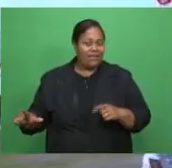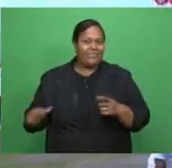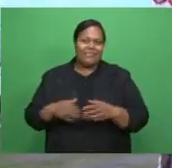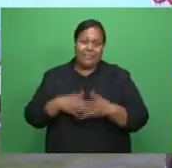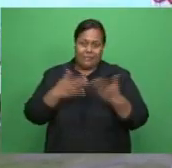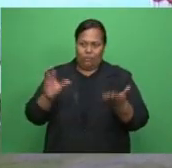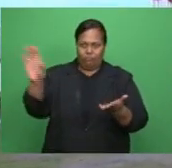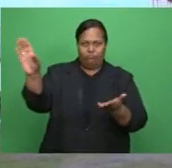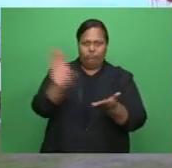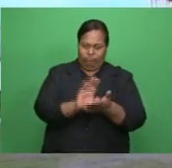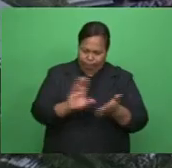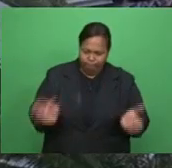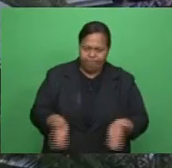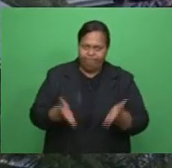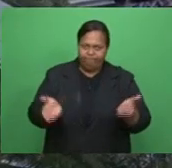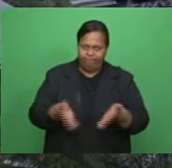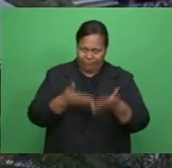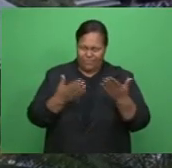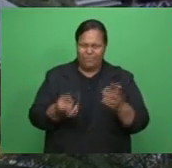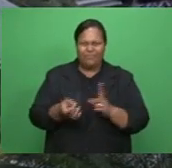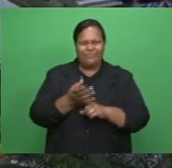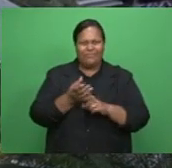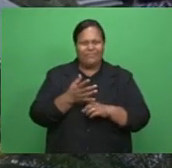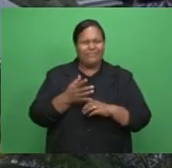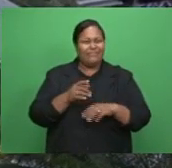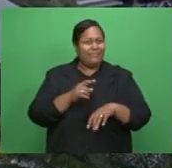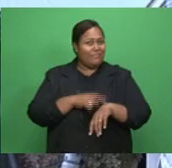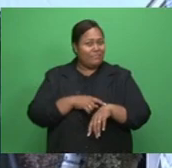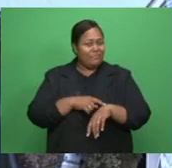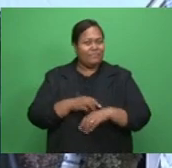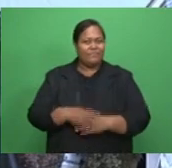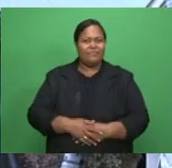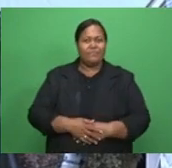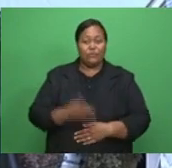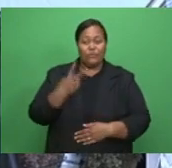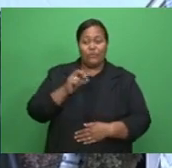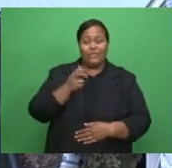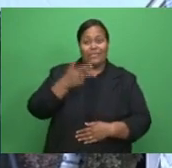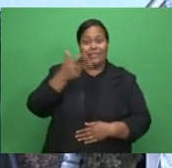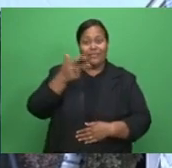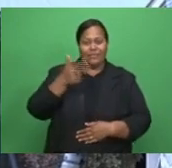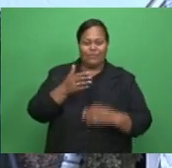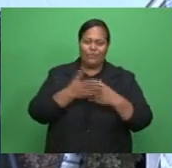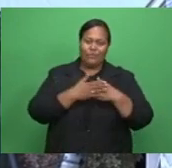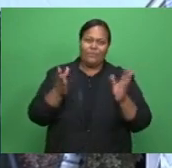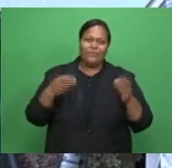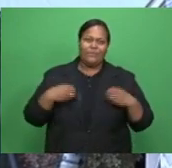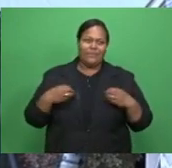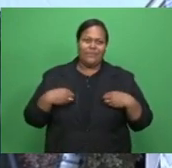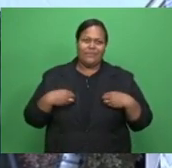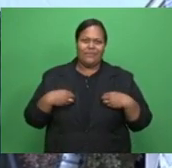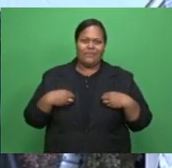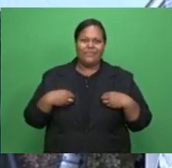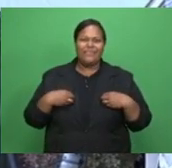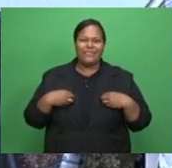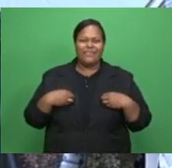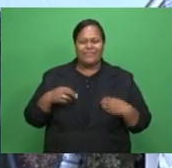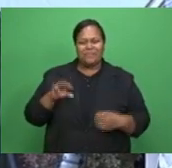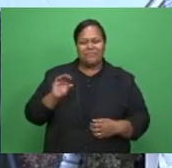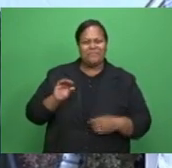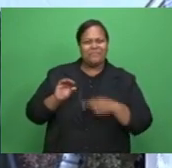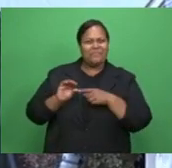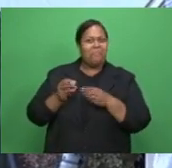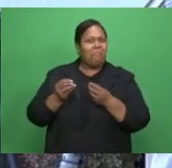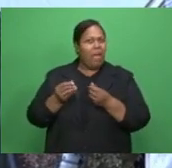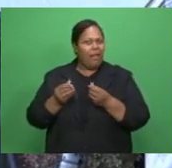at a critical time. He opened his business in 2018 with a small amount of money he could scrape together